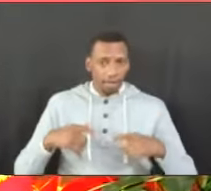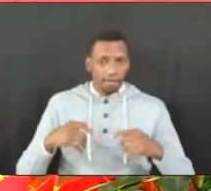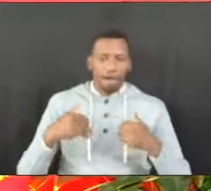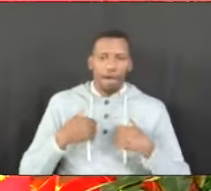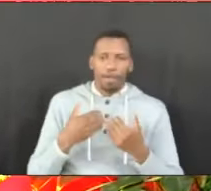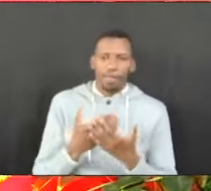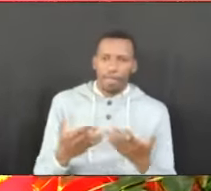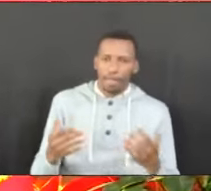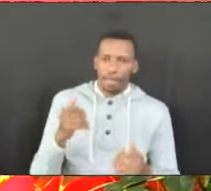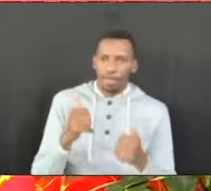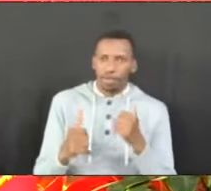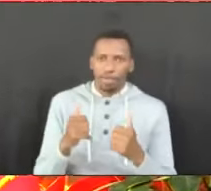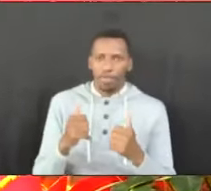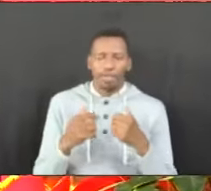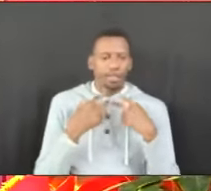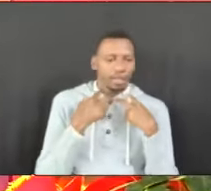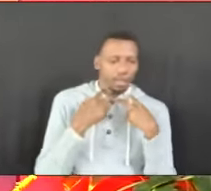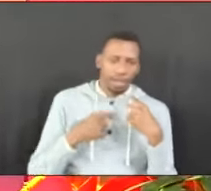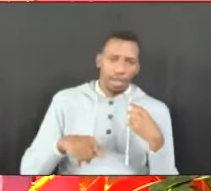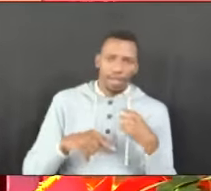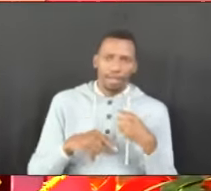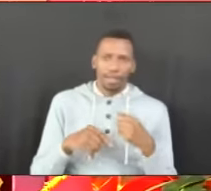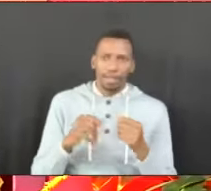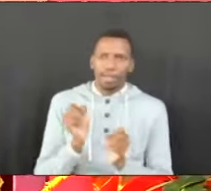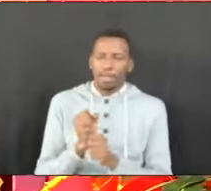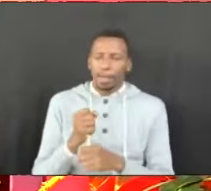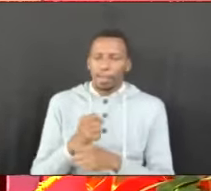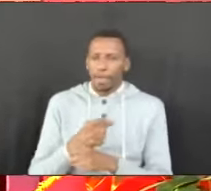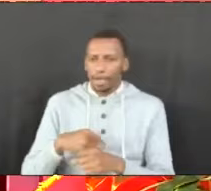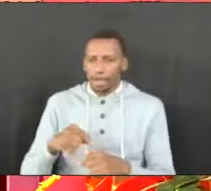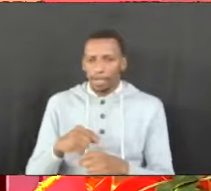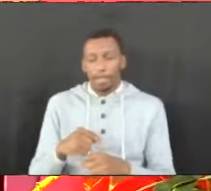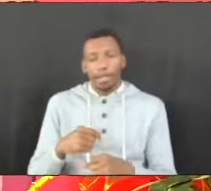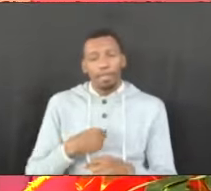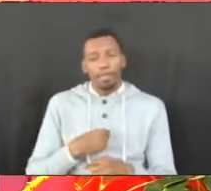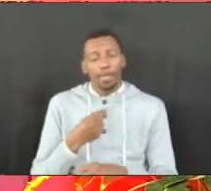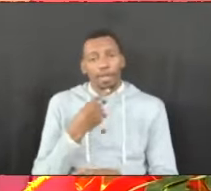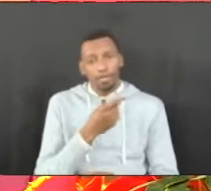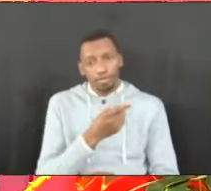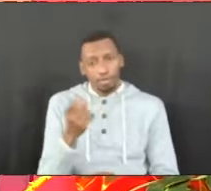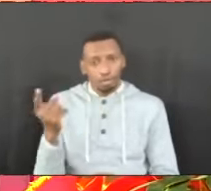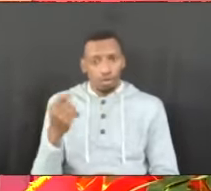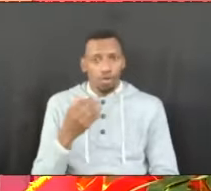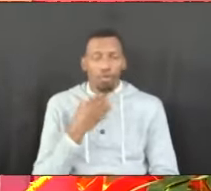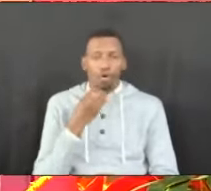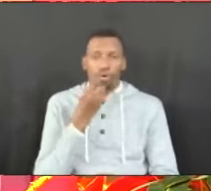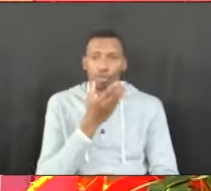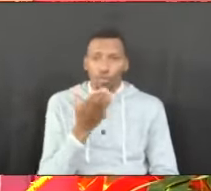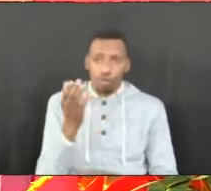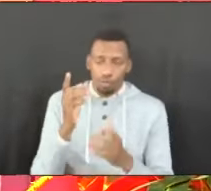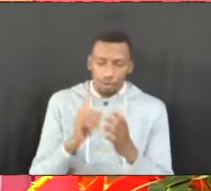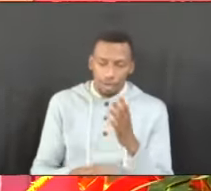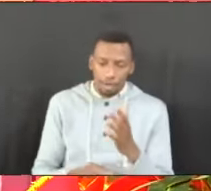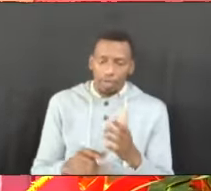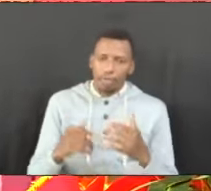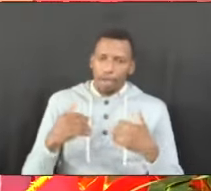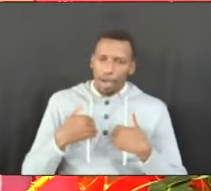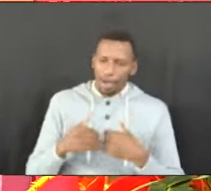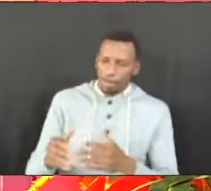us, things that make us give up. But beloved, I want to tell you, there is one who has overcome on your